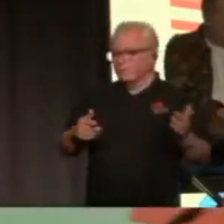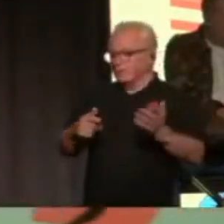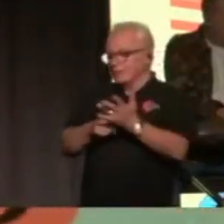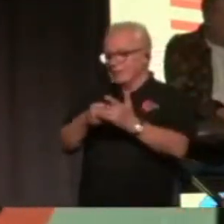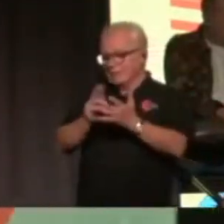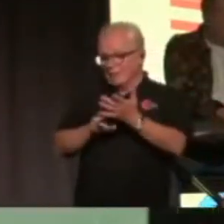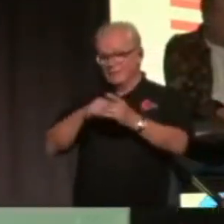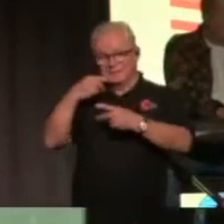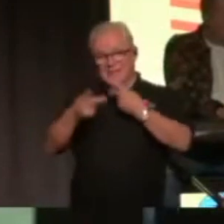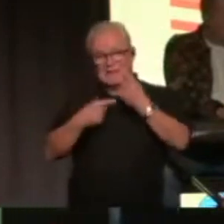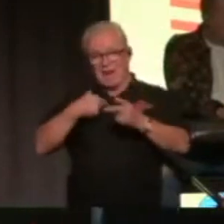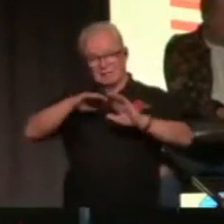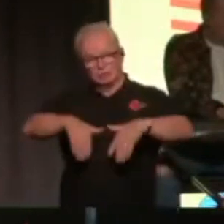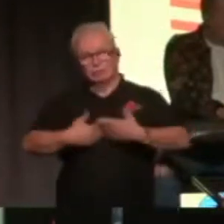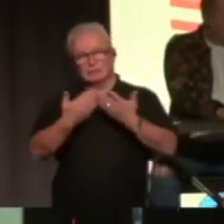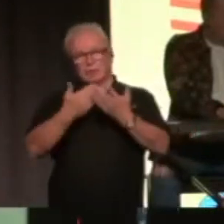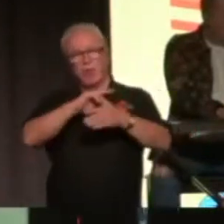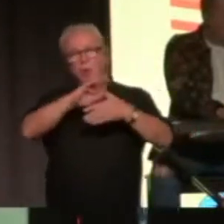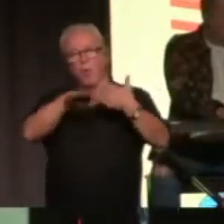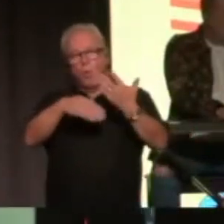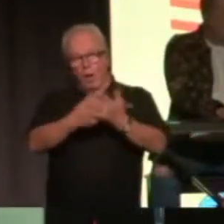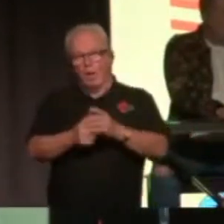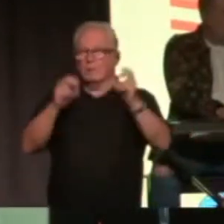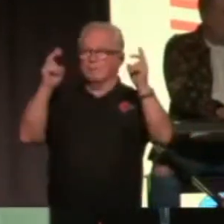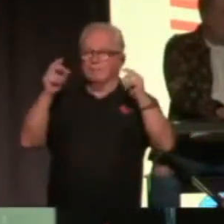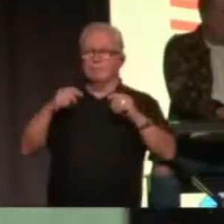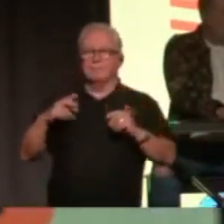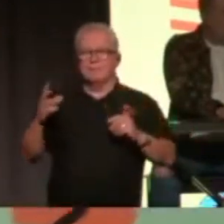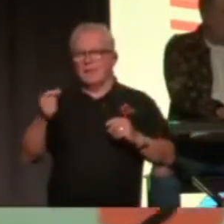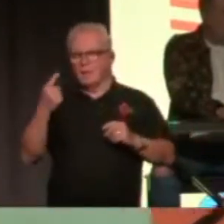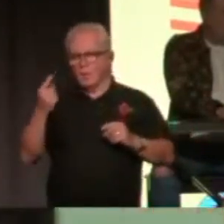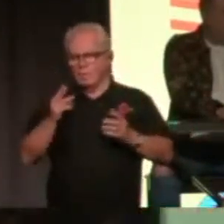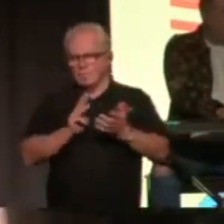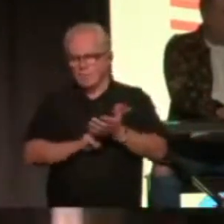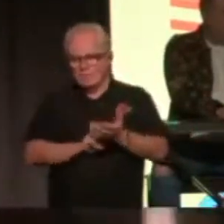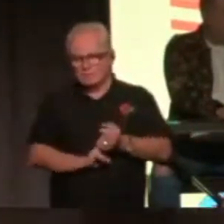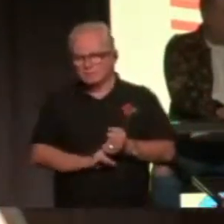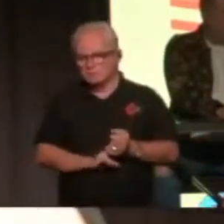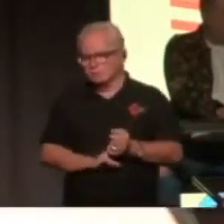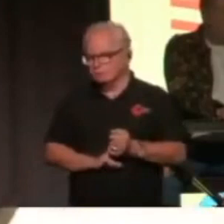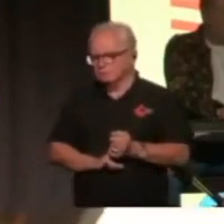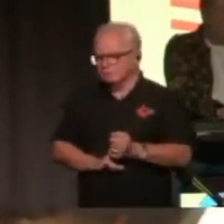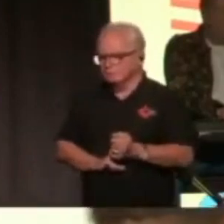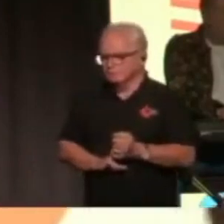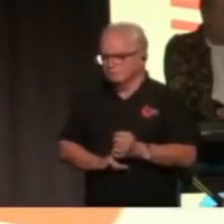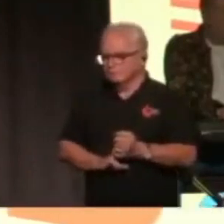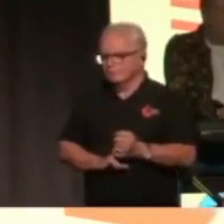And we're going to take a moment we're going to take a